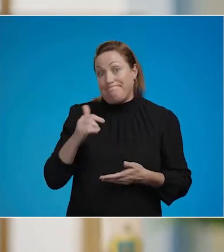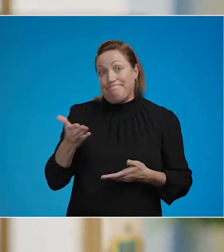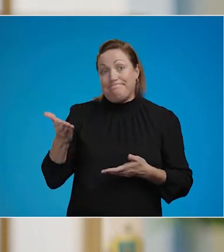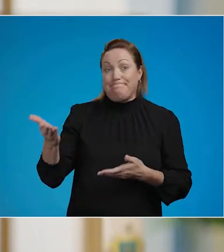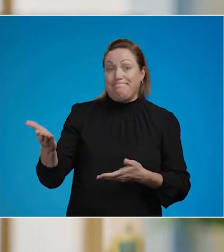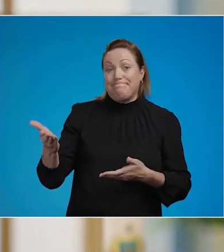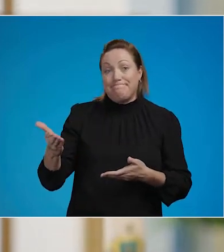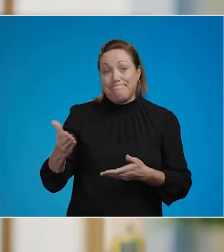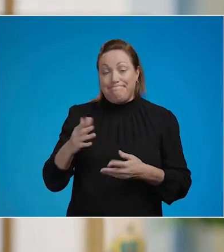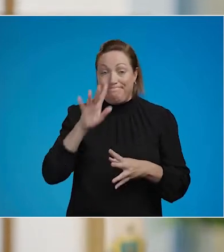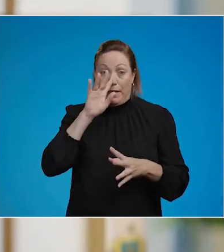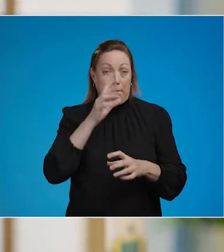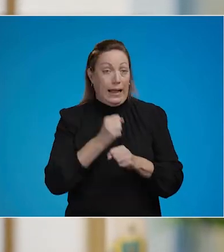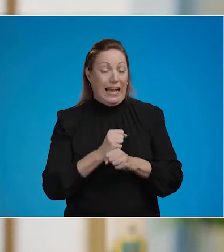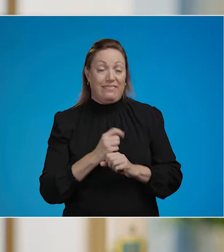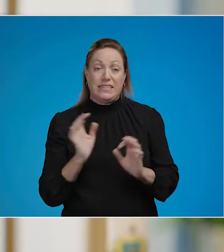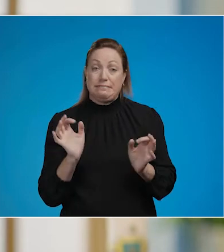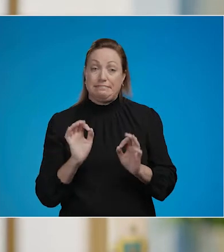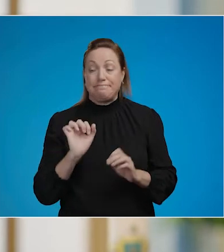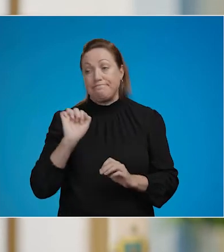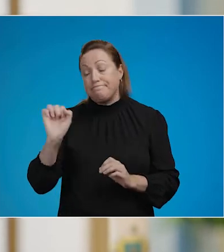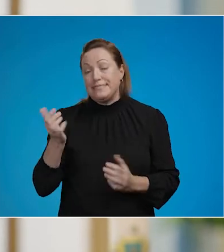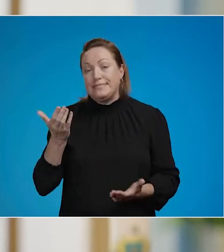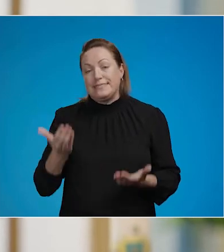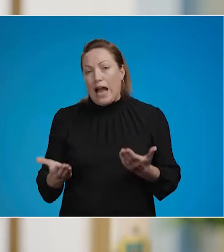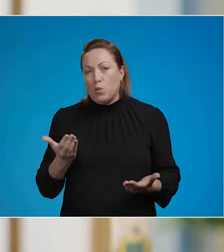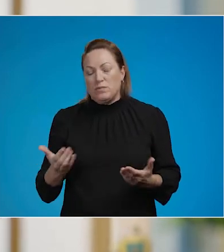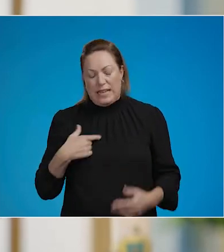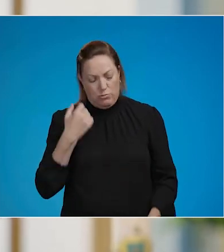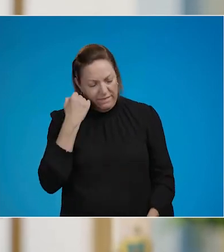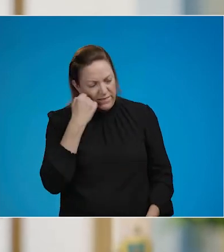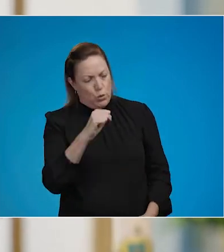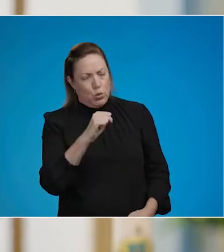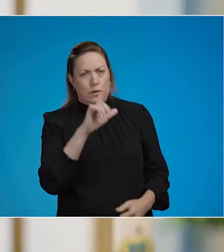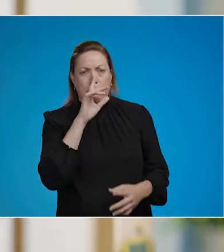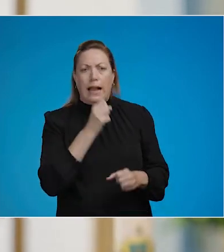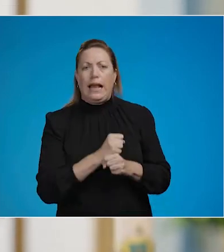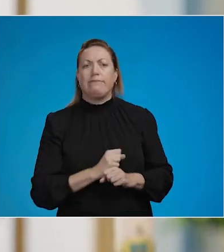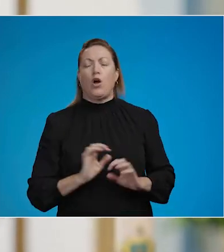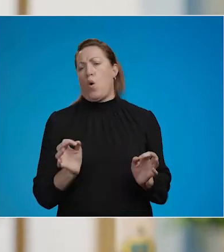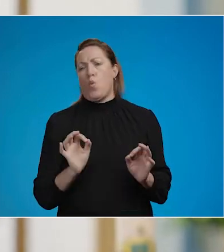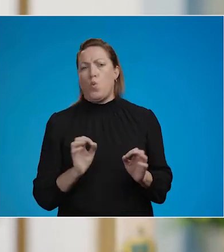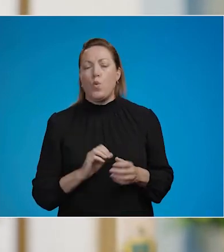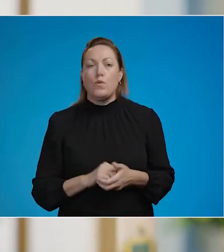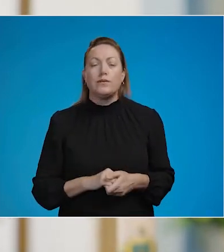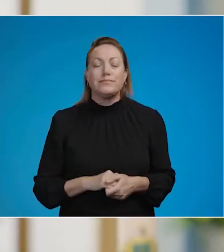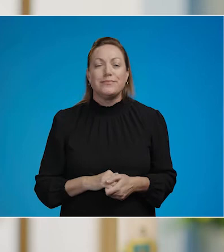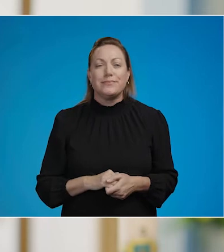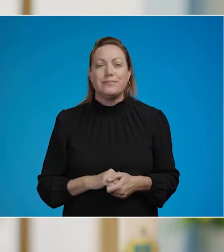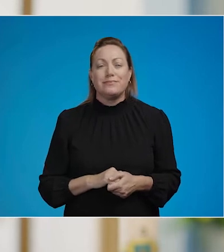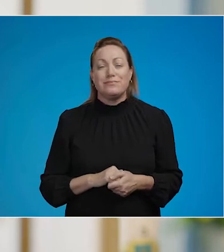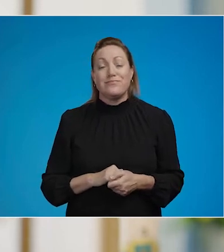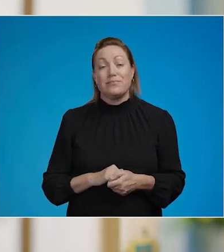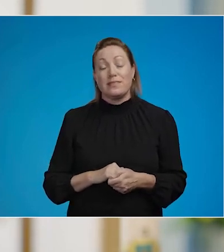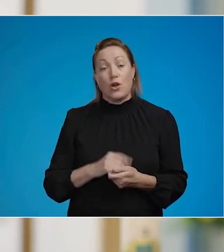well, he had a wound, a wound of his own, his doubt. I refuse to believe. Notice,